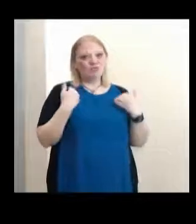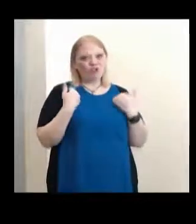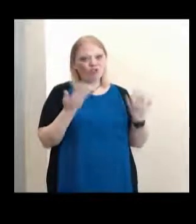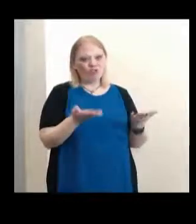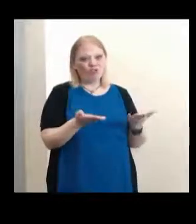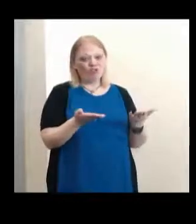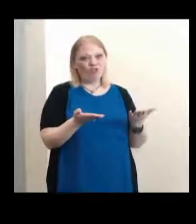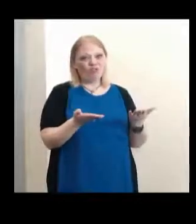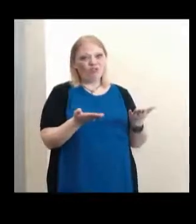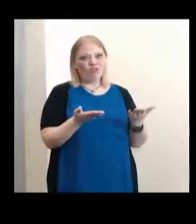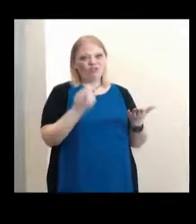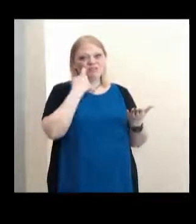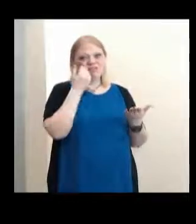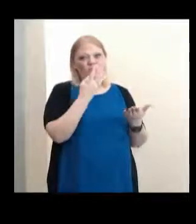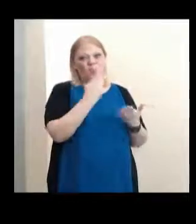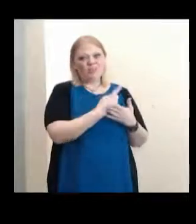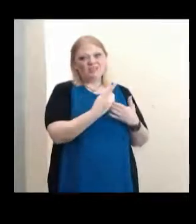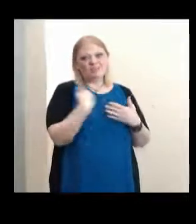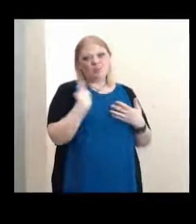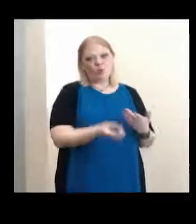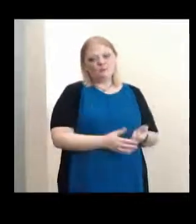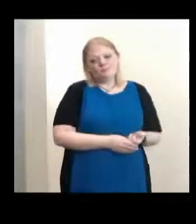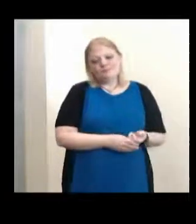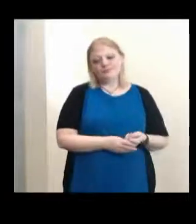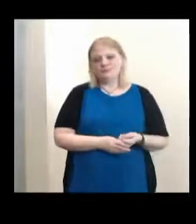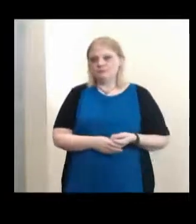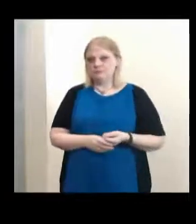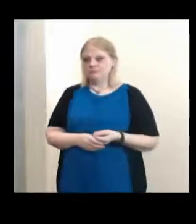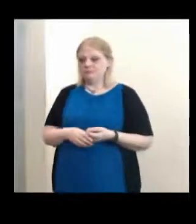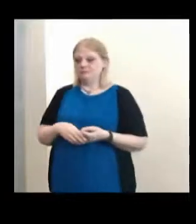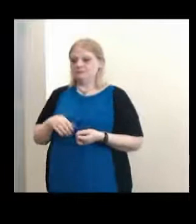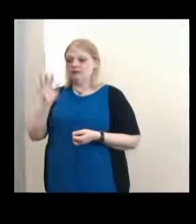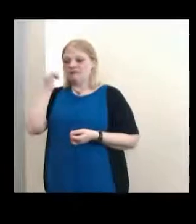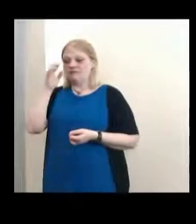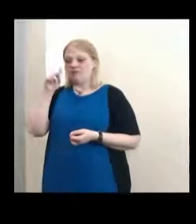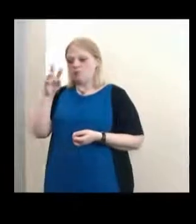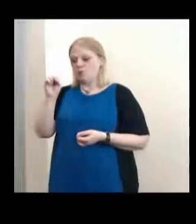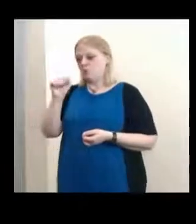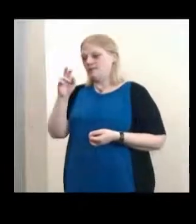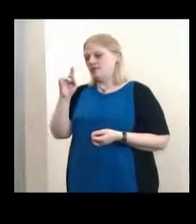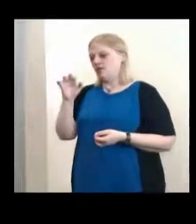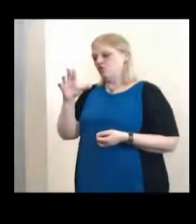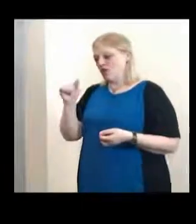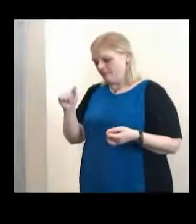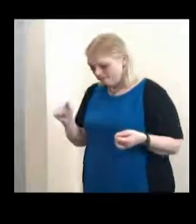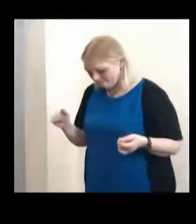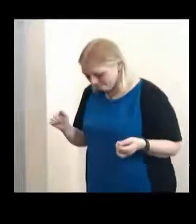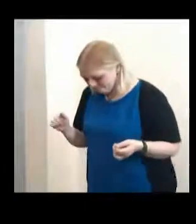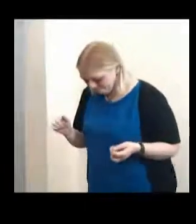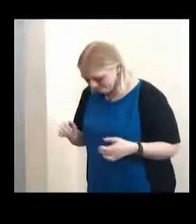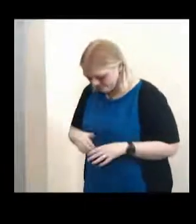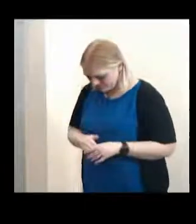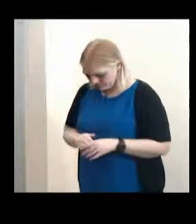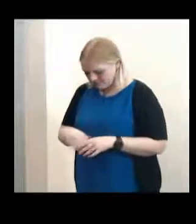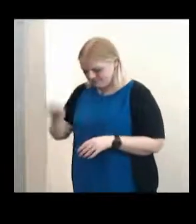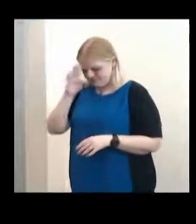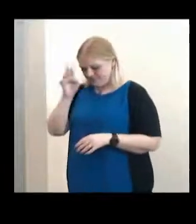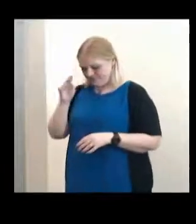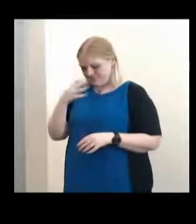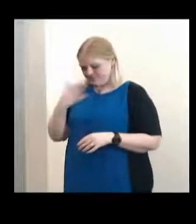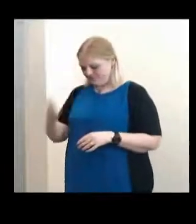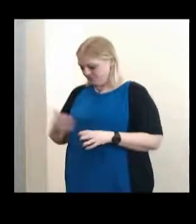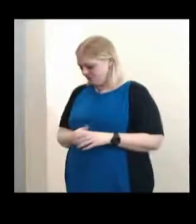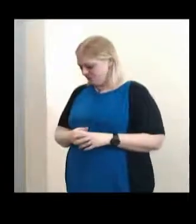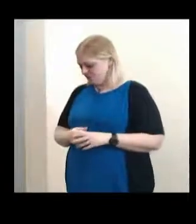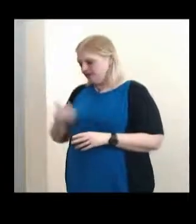last few weeks. Sandra Tan, Buffalo News. Hi, Mark. Thank you. I